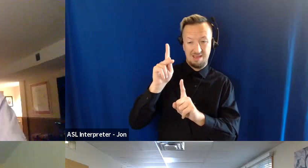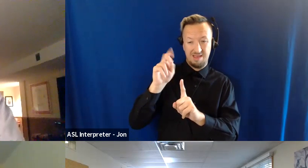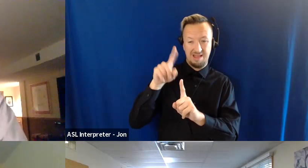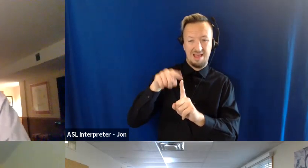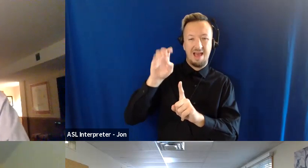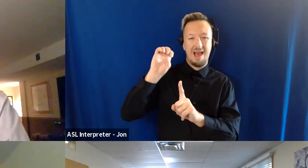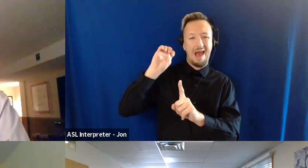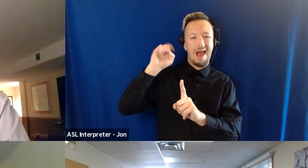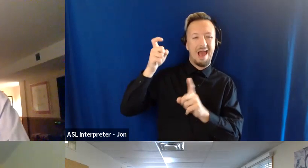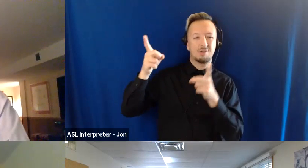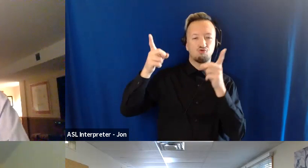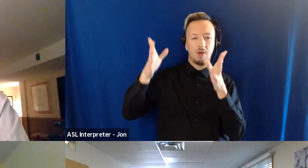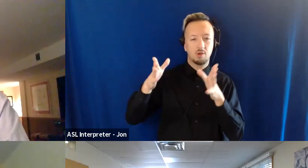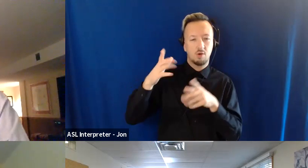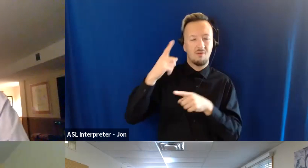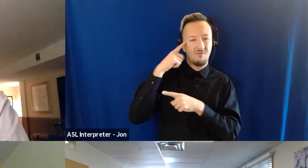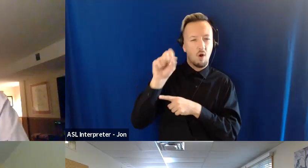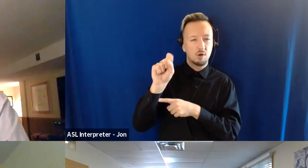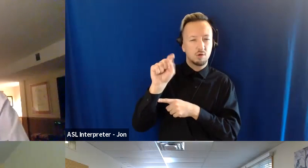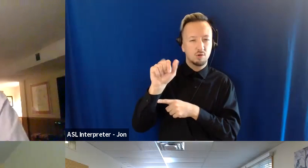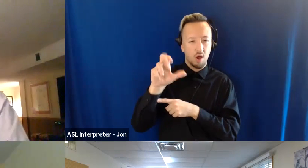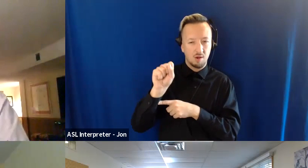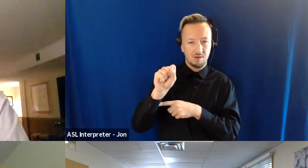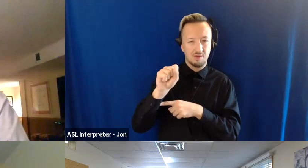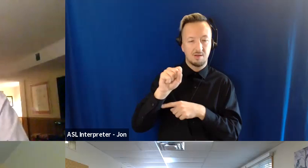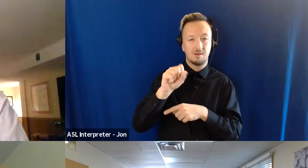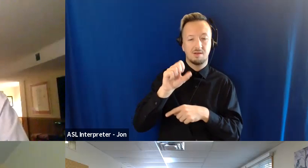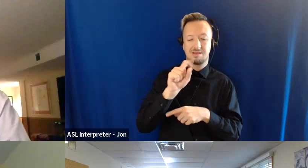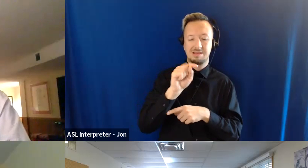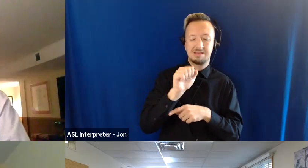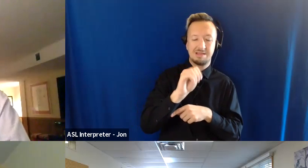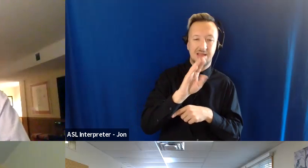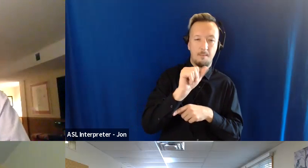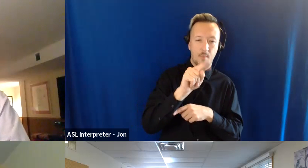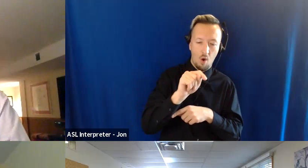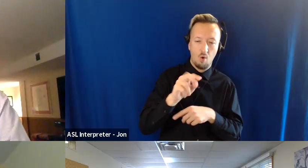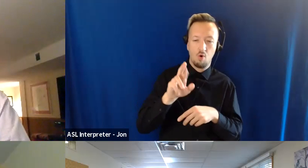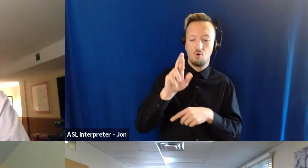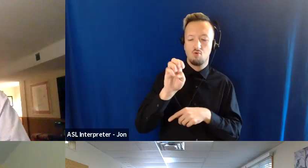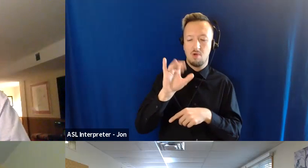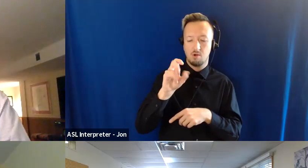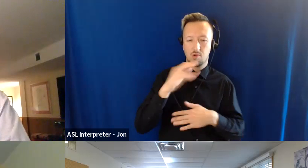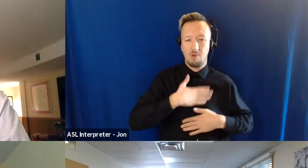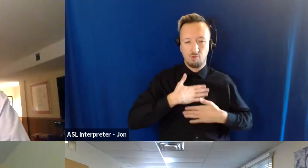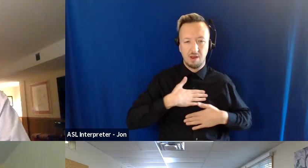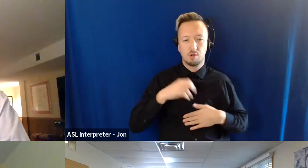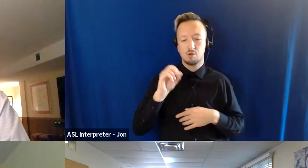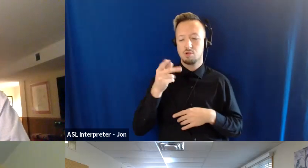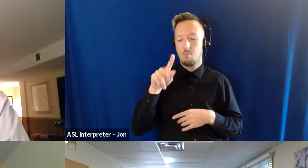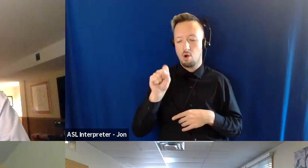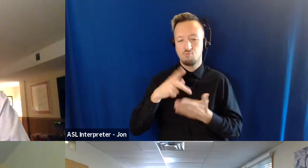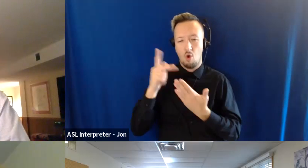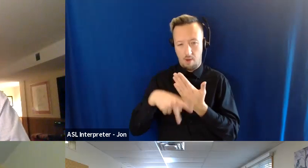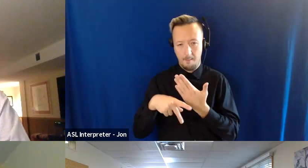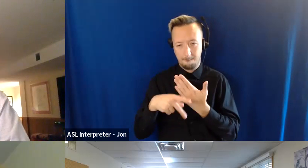ex-director of STARS, which is the Steamboat Adaptive Recreational Sports Program, who